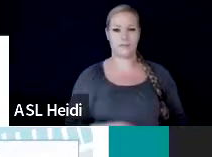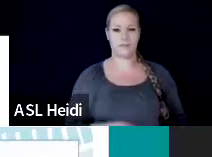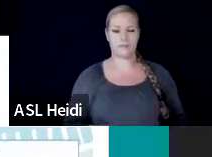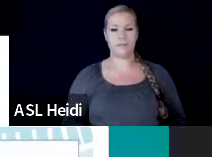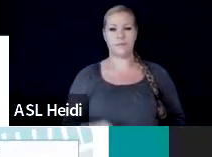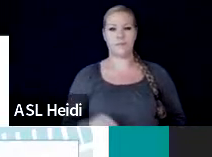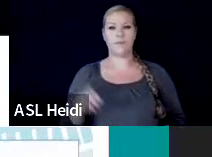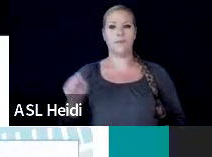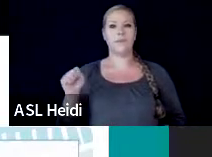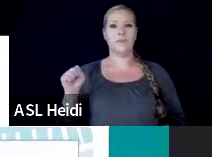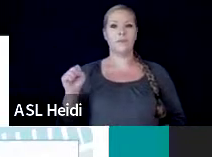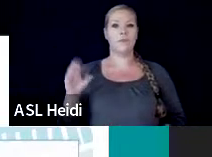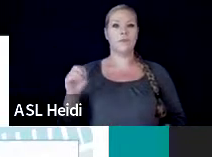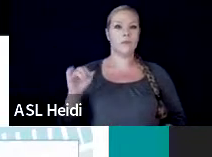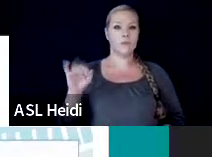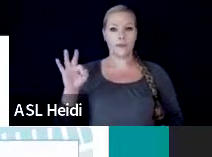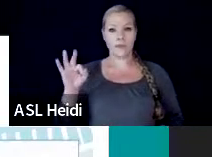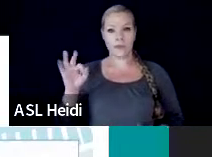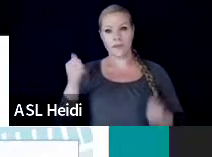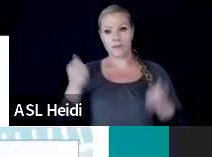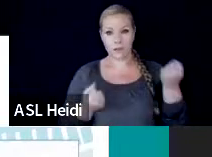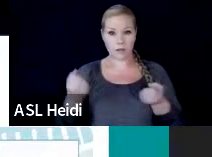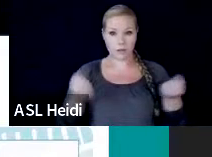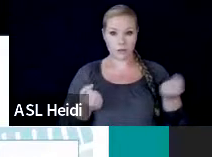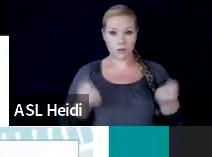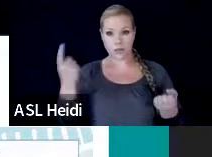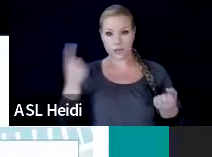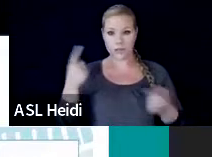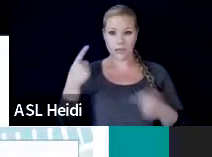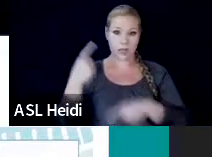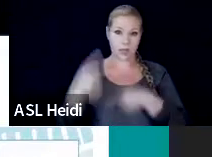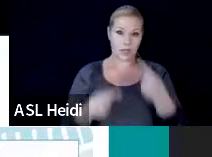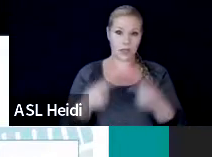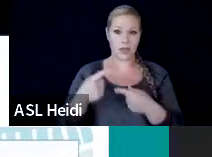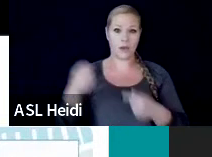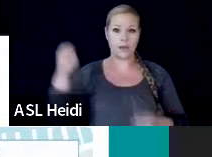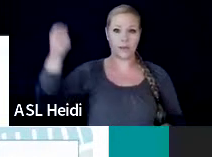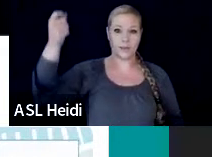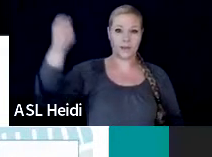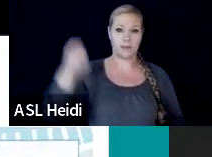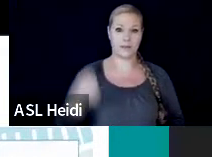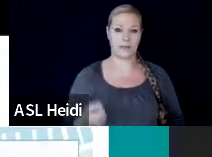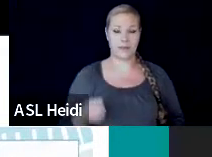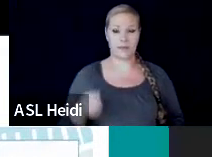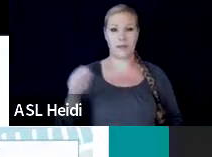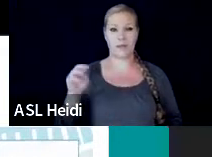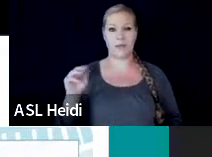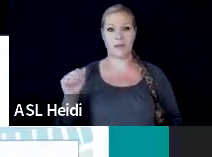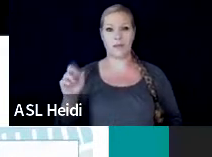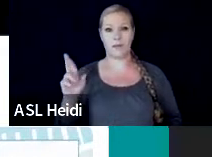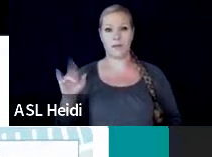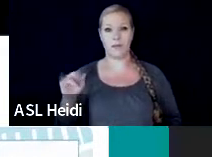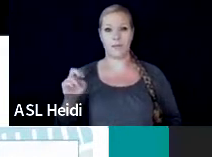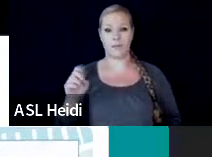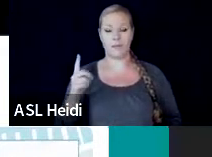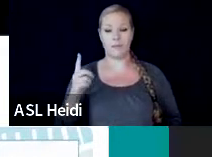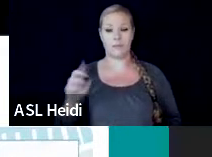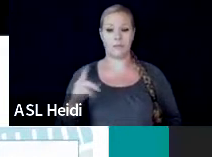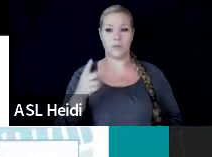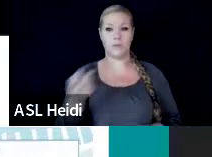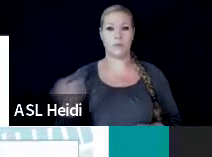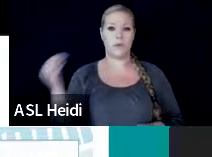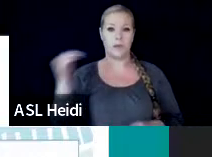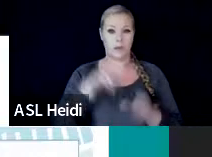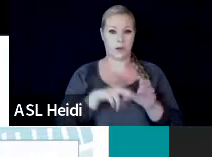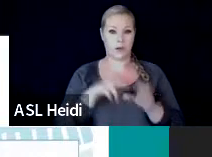if a truck or a car, anybody was on Marine Drive and they were going southbound, they would get on the ramp